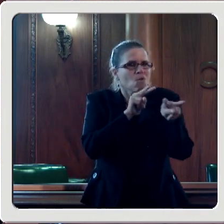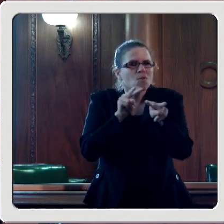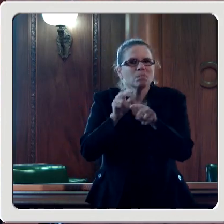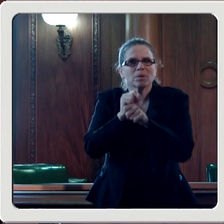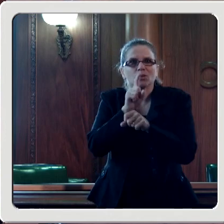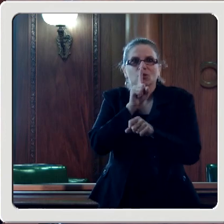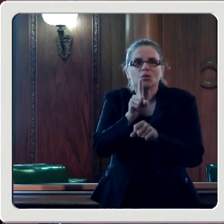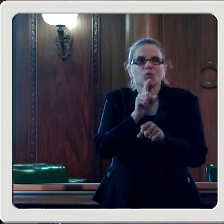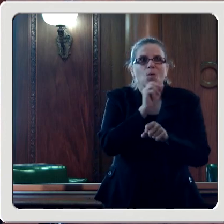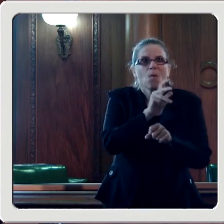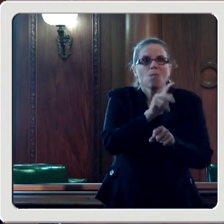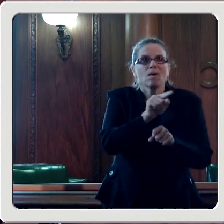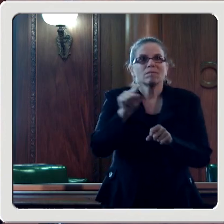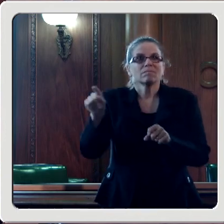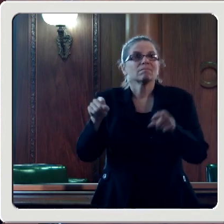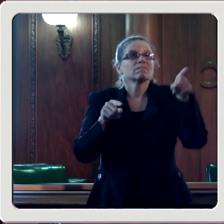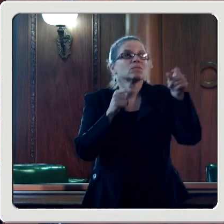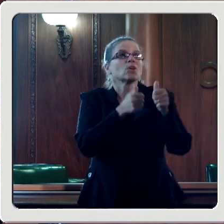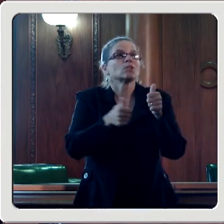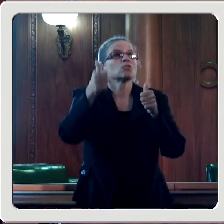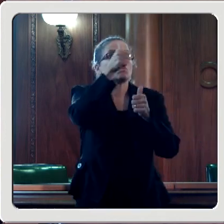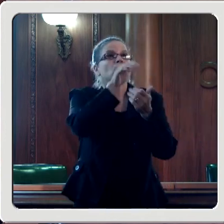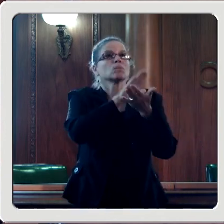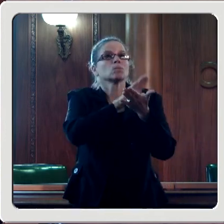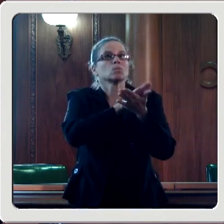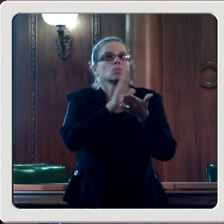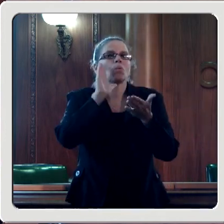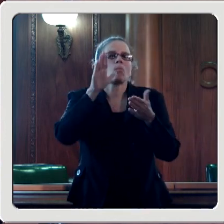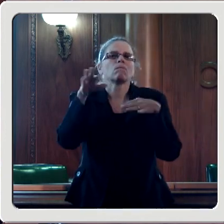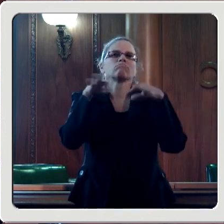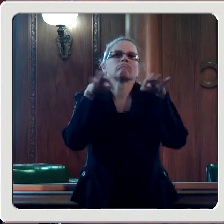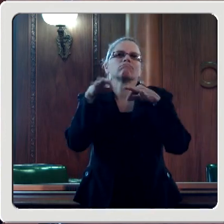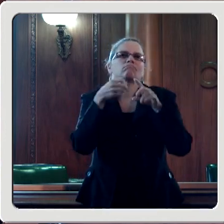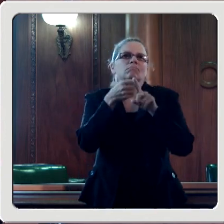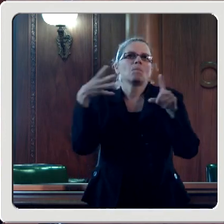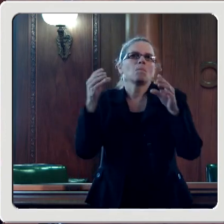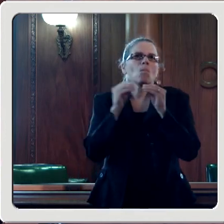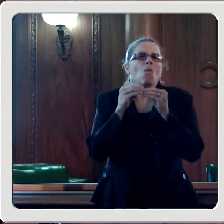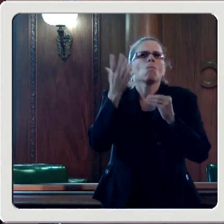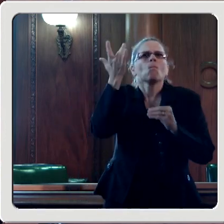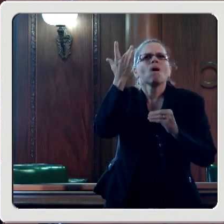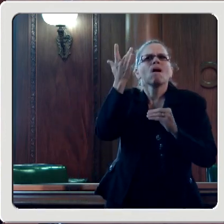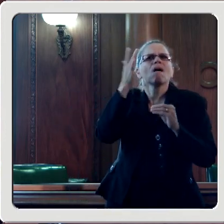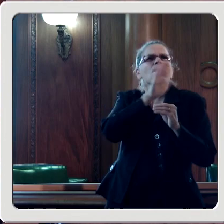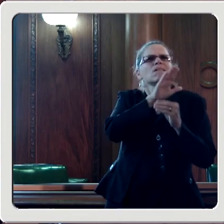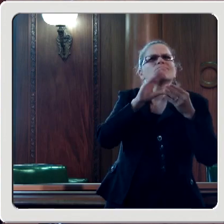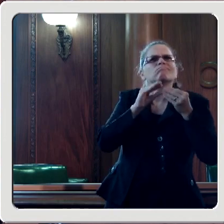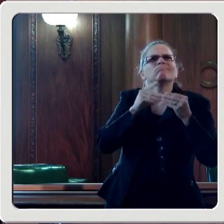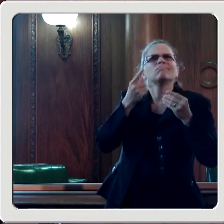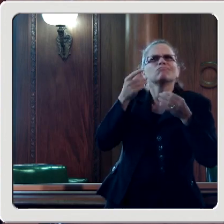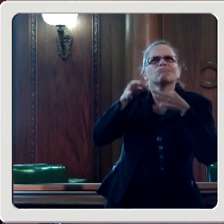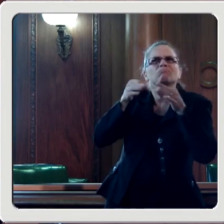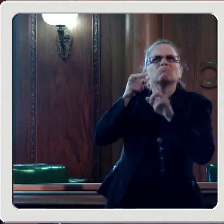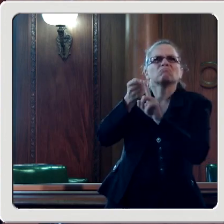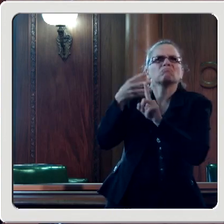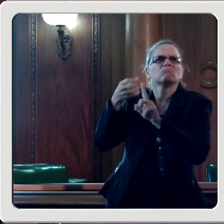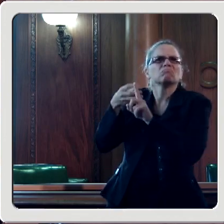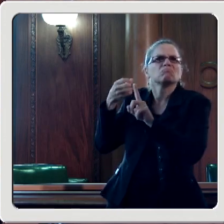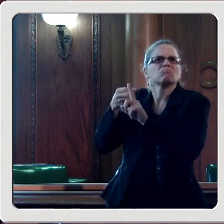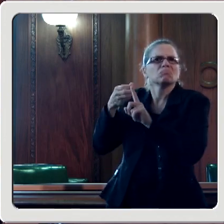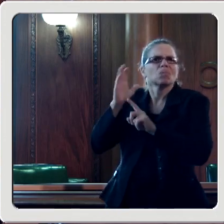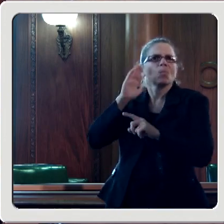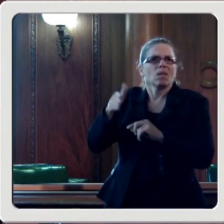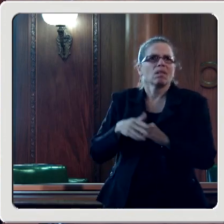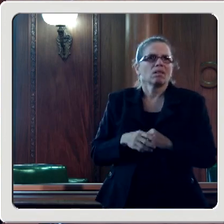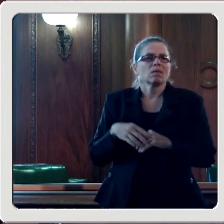stuff to update you on and the reasonings of why we continue to move forward. But we've done a lot of planning and working with the school committee